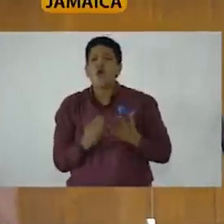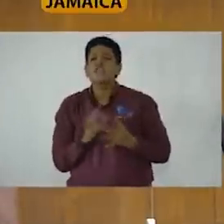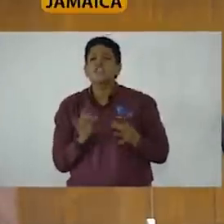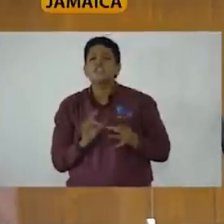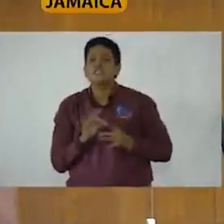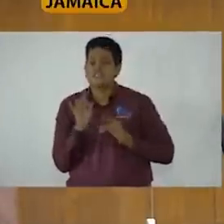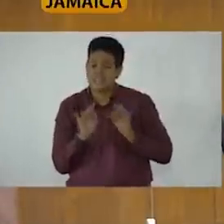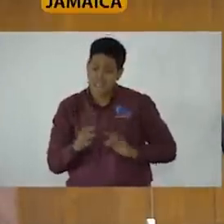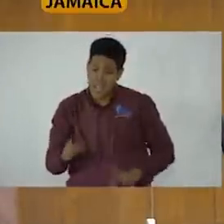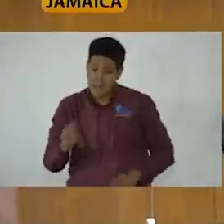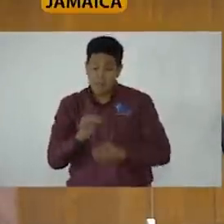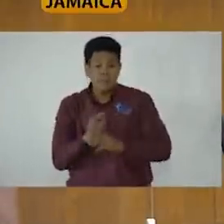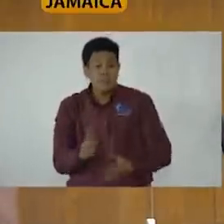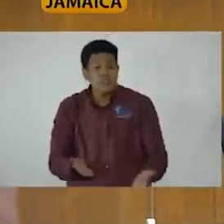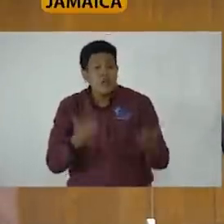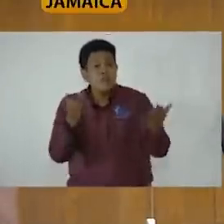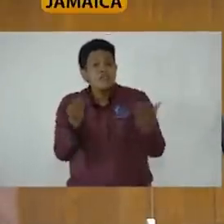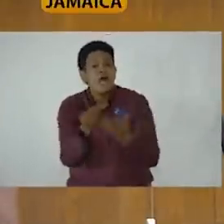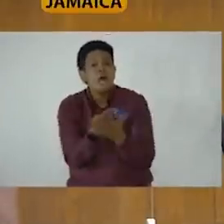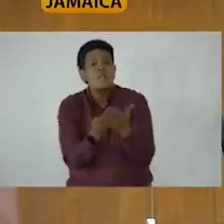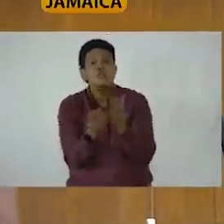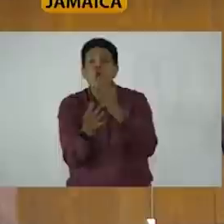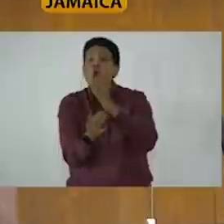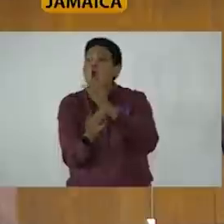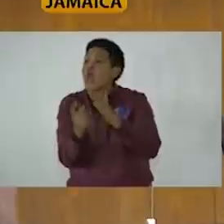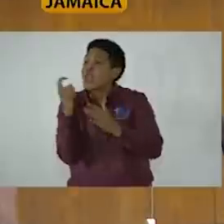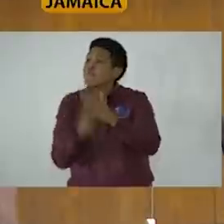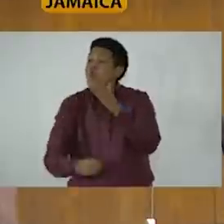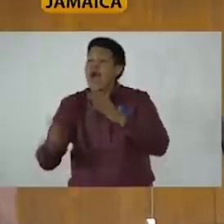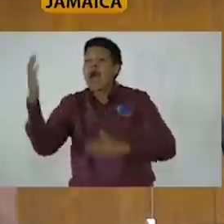The minister presented a budget based on an oil price of